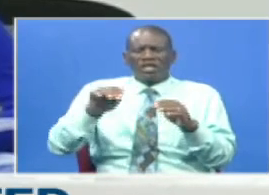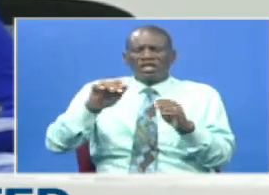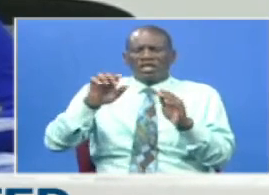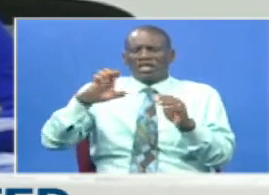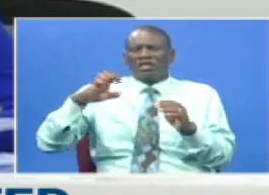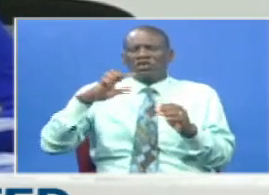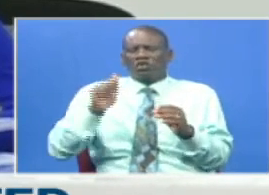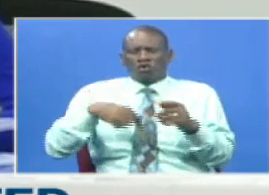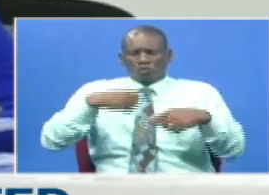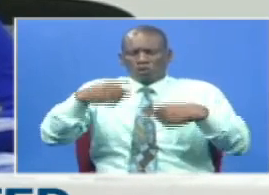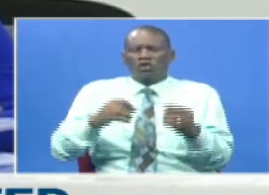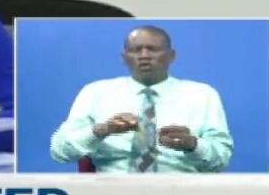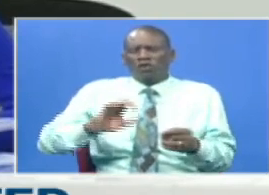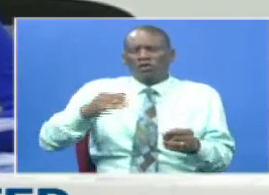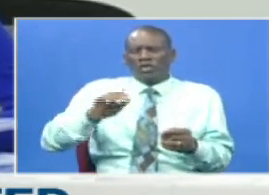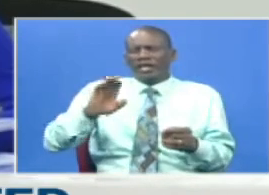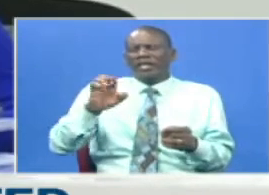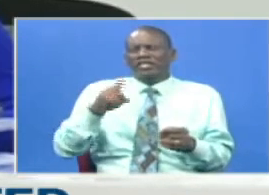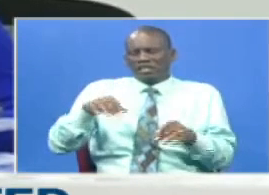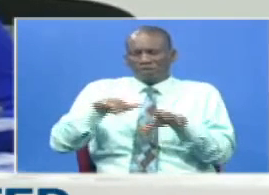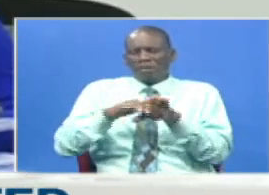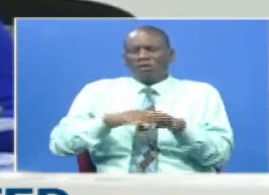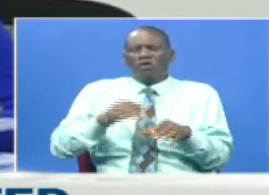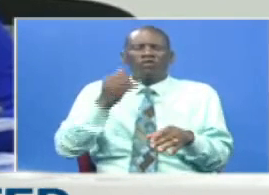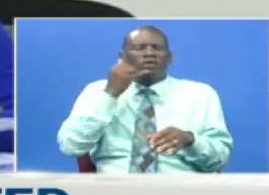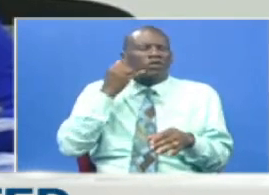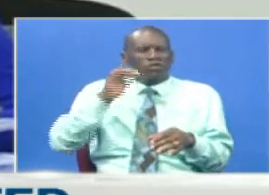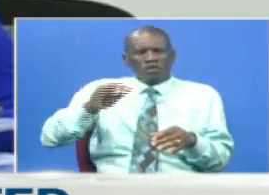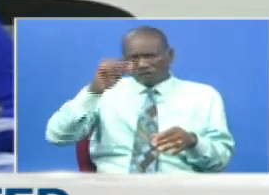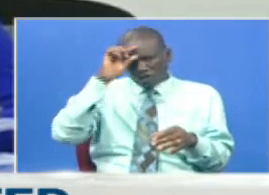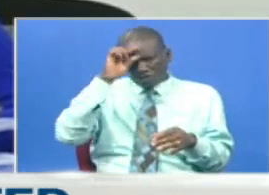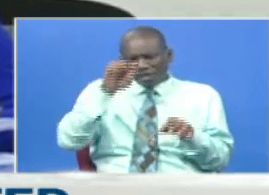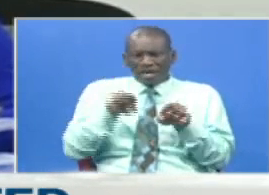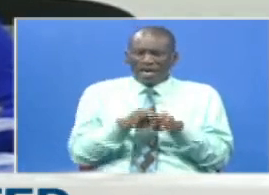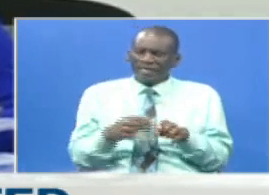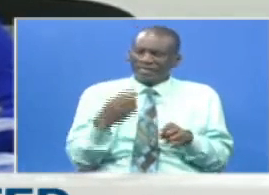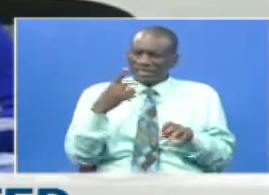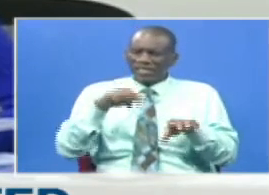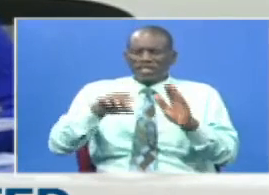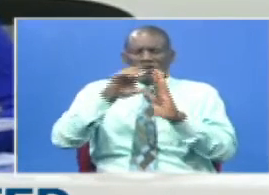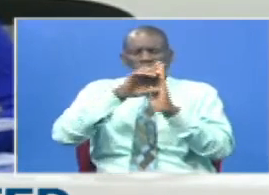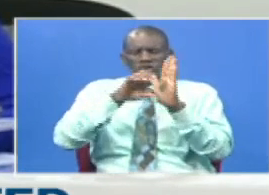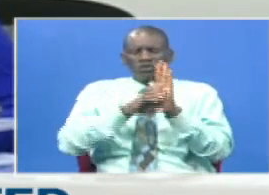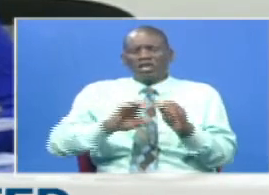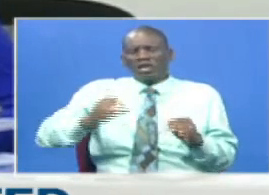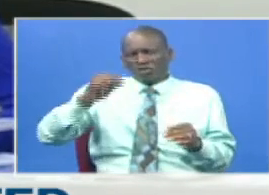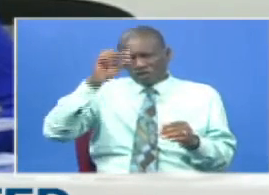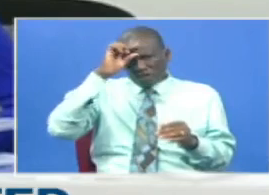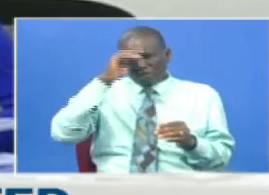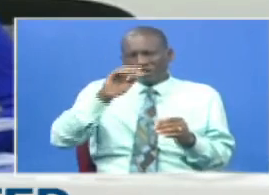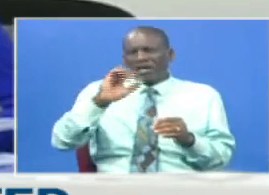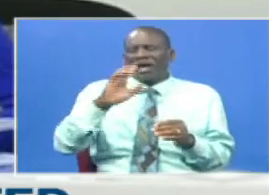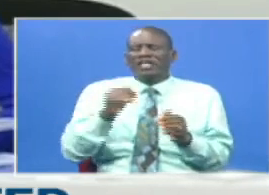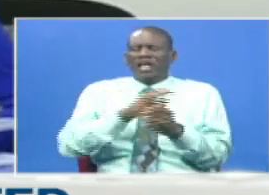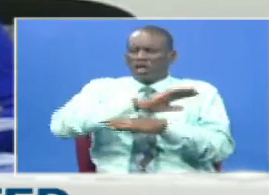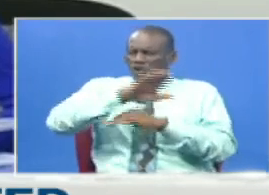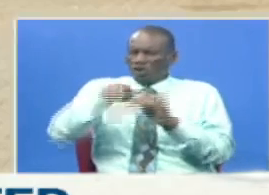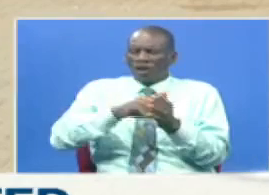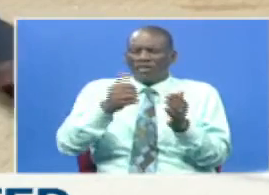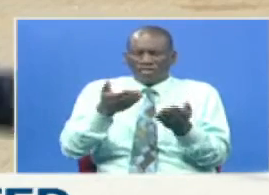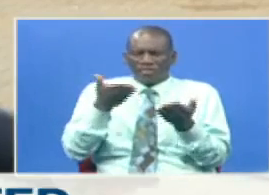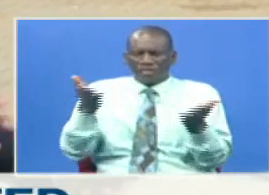filling the County Executive Committee members of Nakuru County Government positions as contemplated in the Constitution, the County Government Act, and all enabling provisions